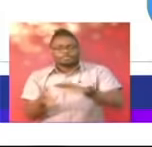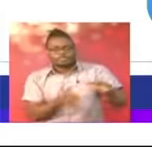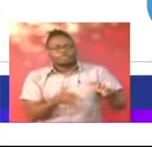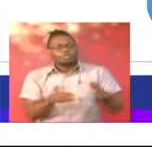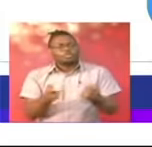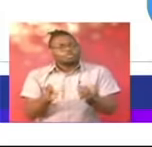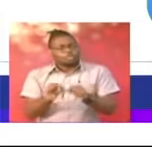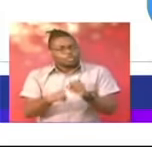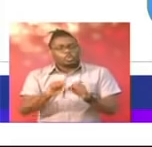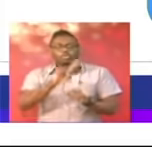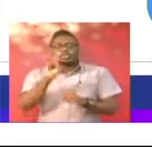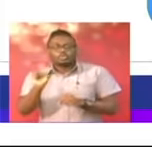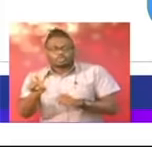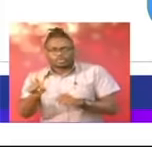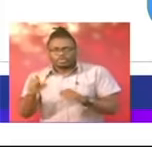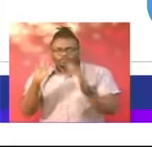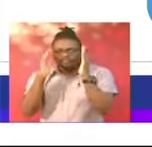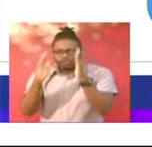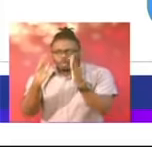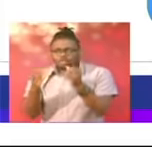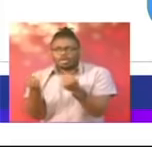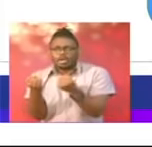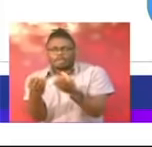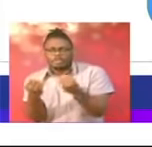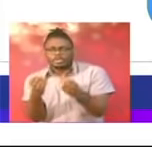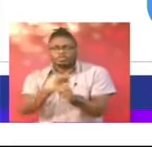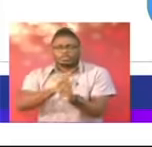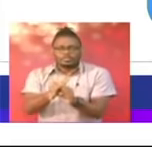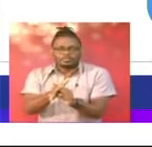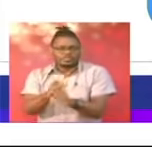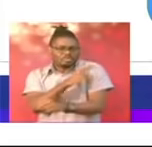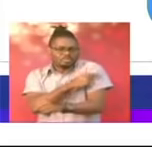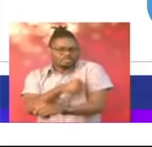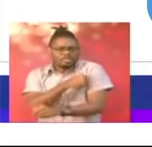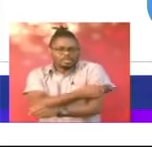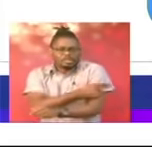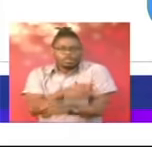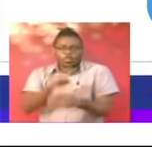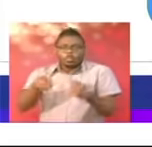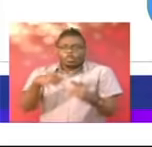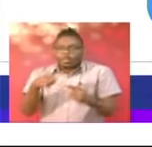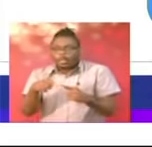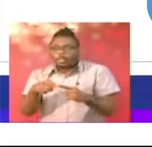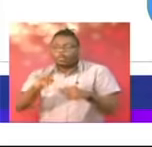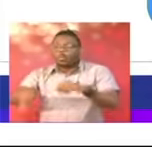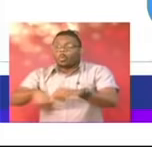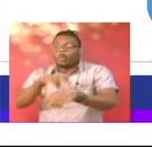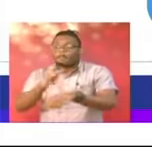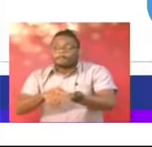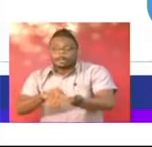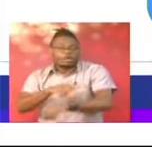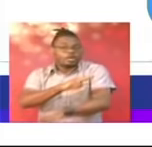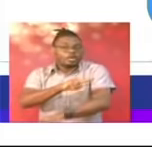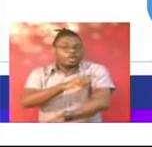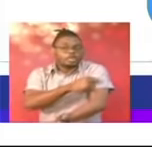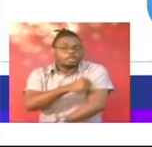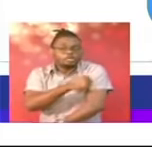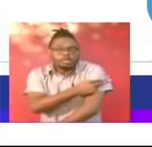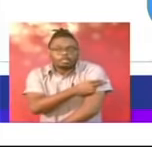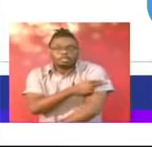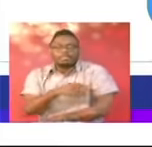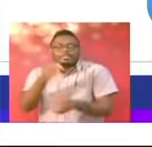being placed on the parallel healthcare system, is it a case where the primary healthcare system is now experiencing some